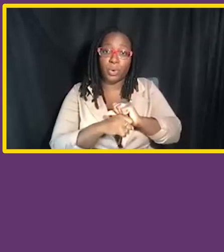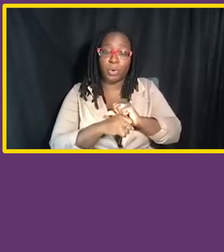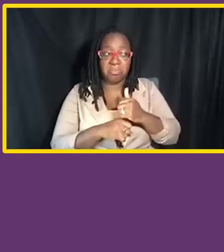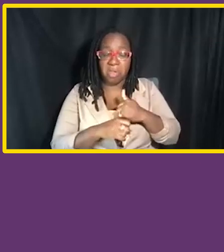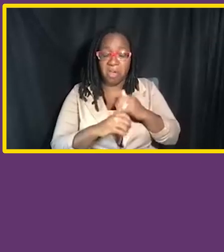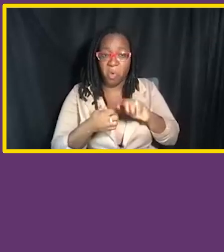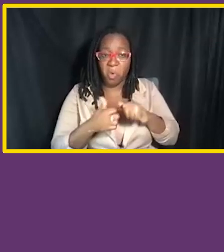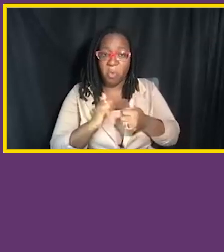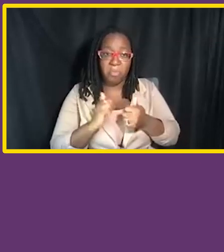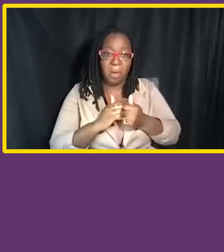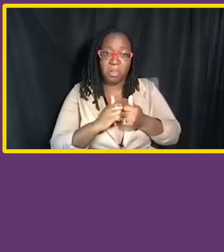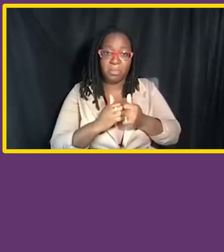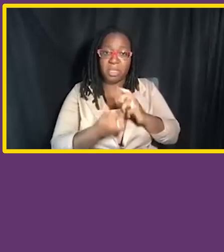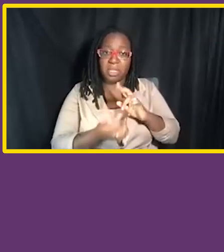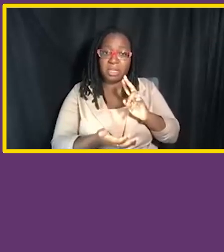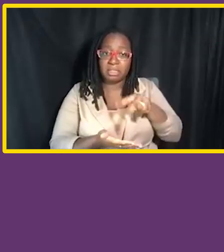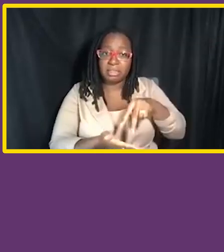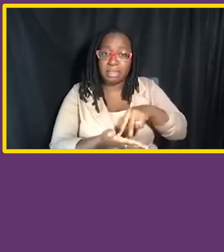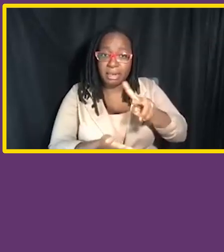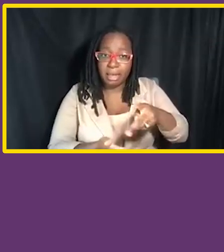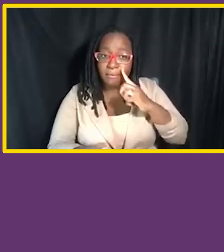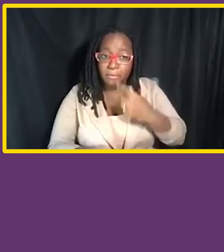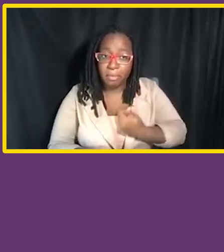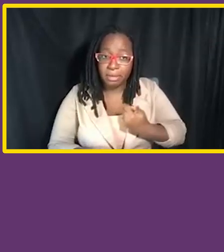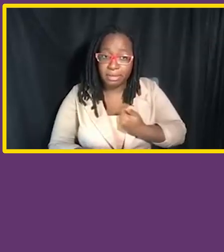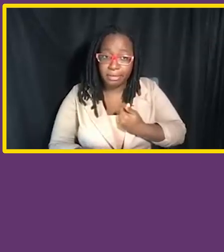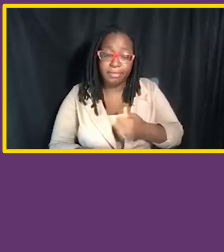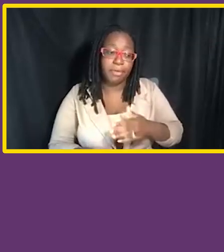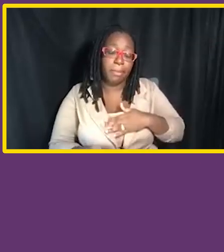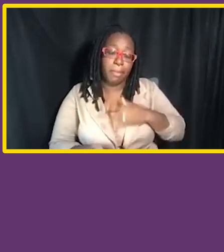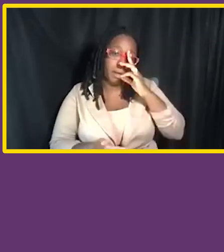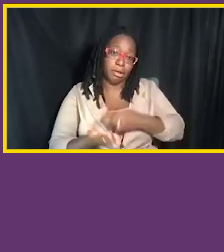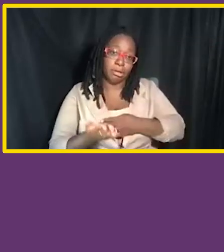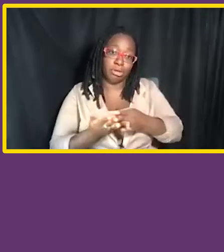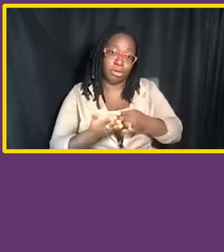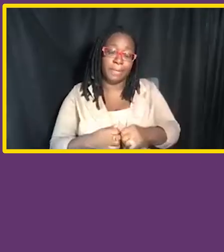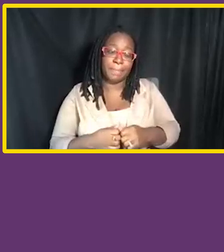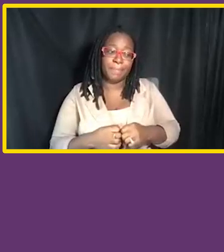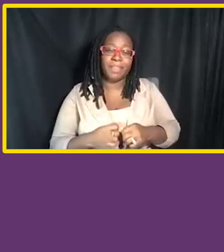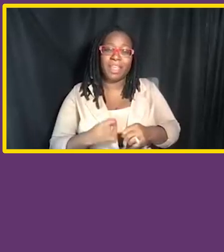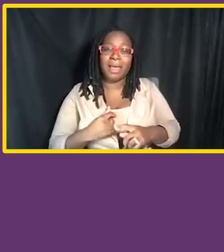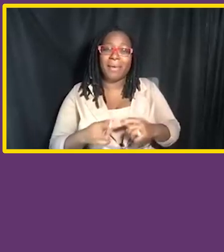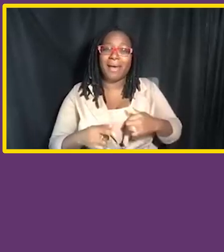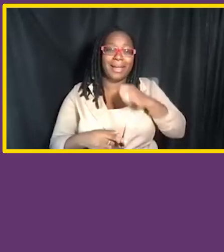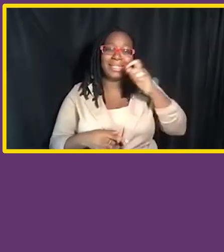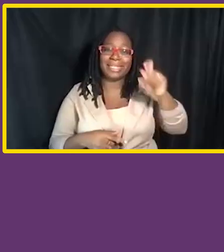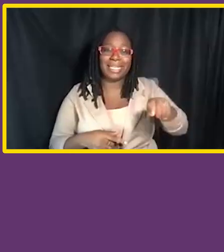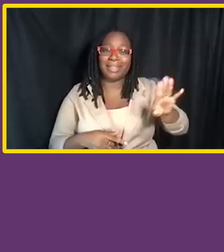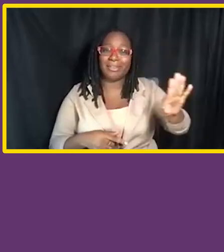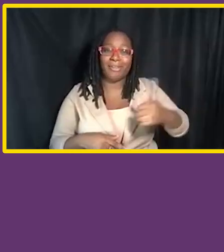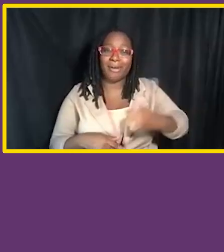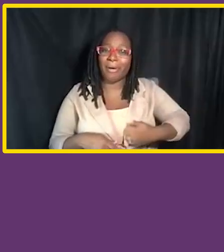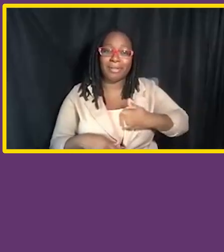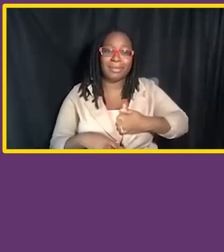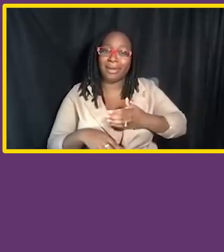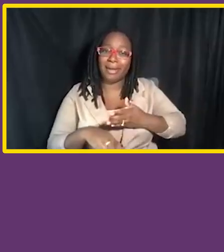myself and for my integrity. But I did not need the apology